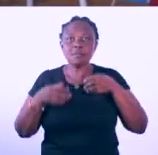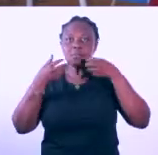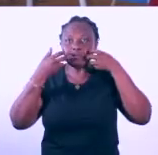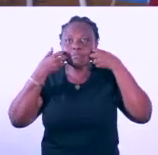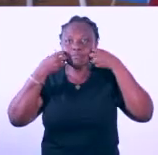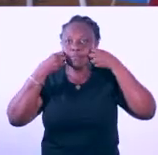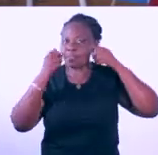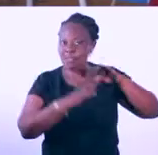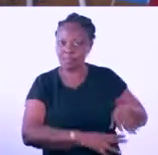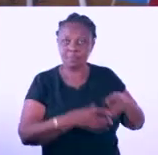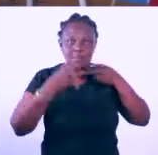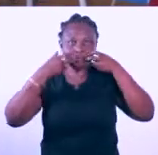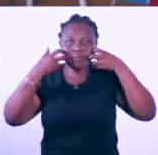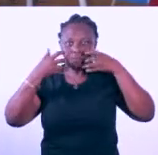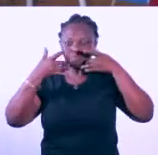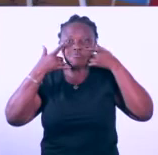mask?